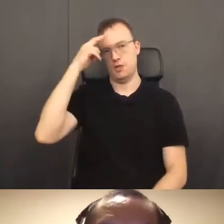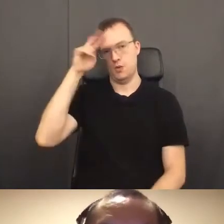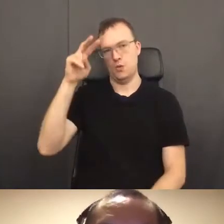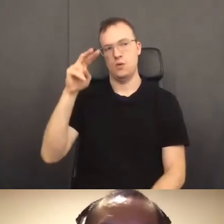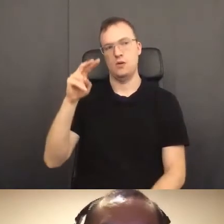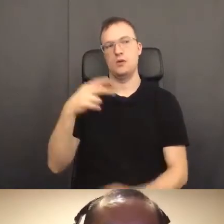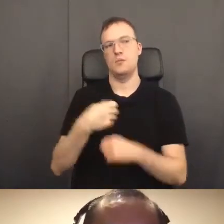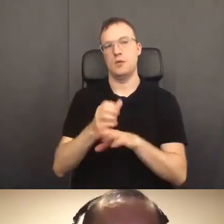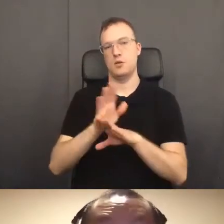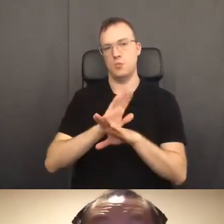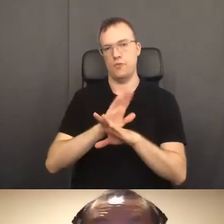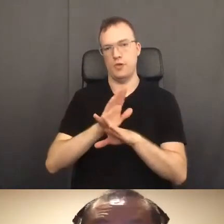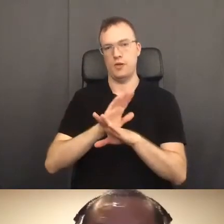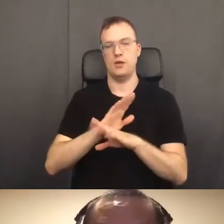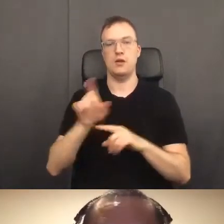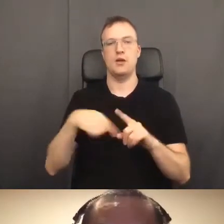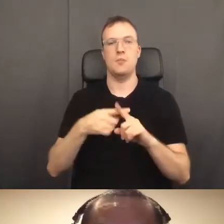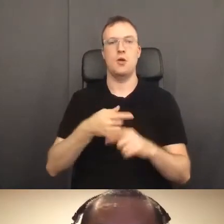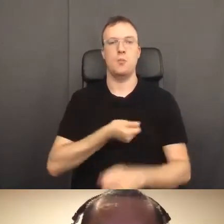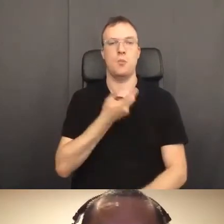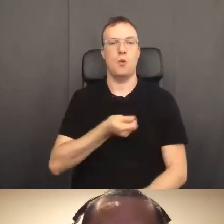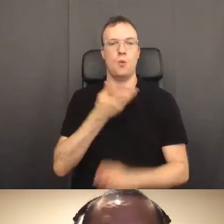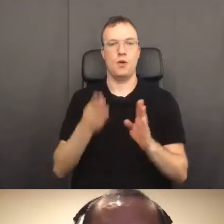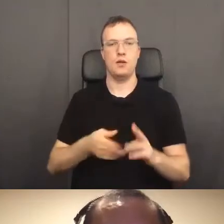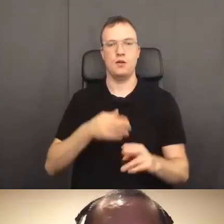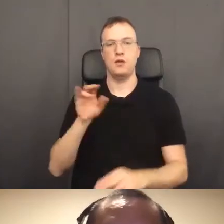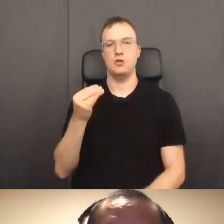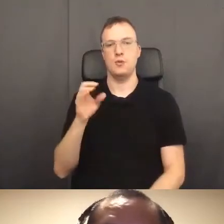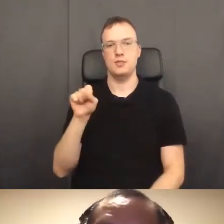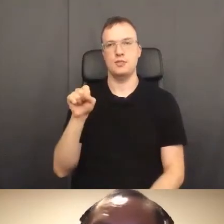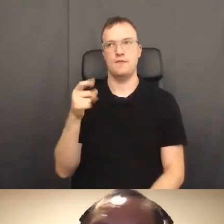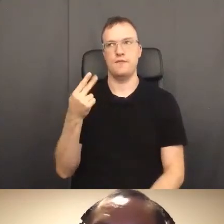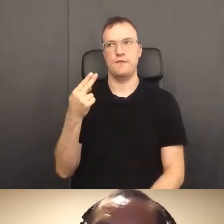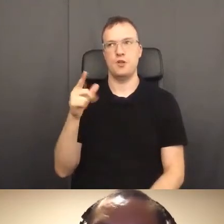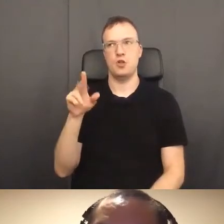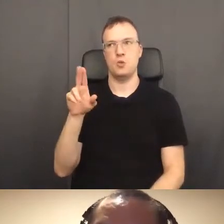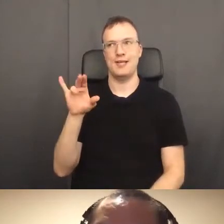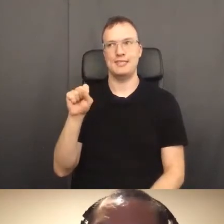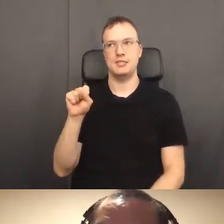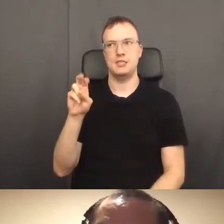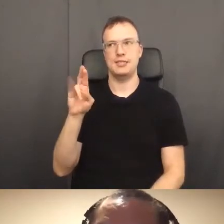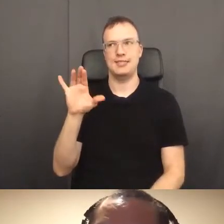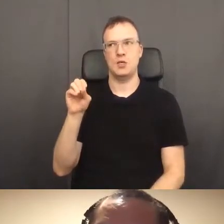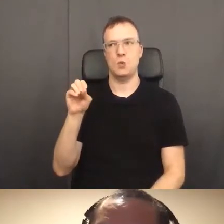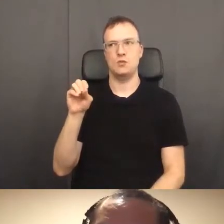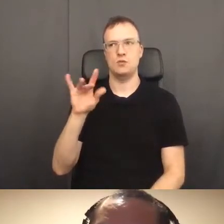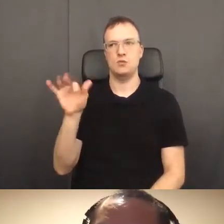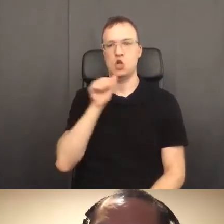a film about a poet, Jose Luis Rico, who